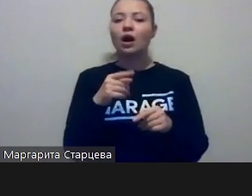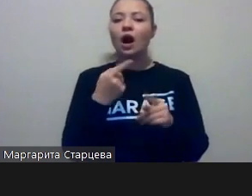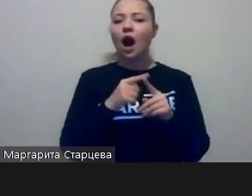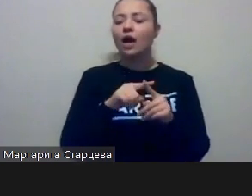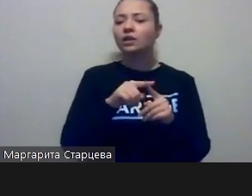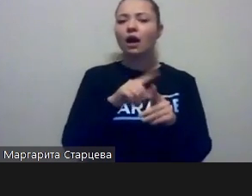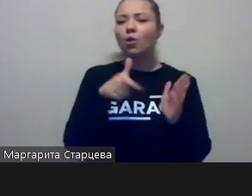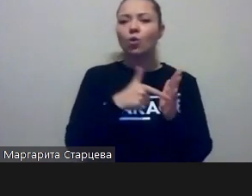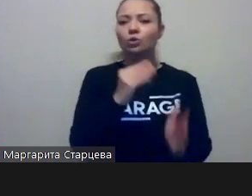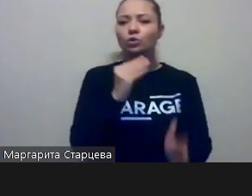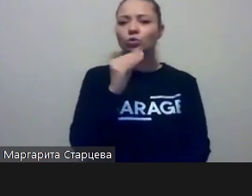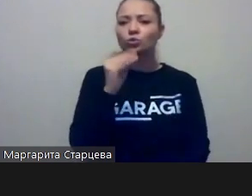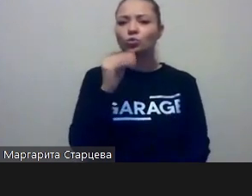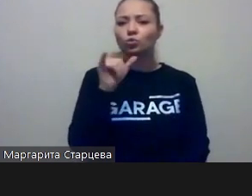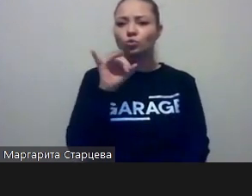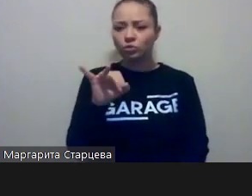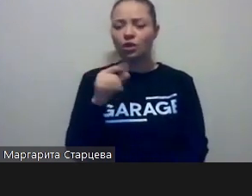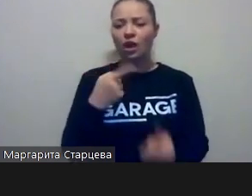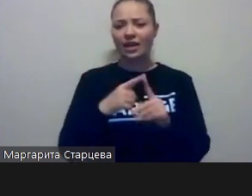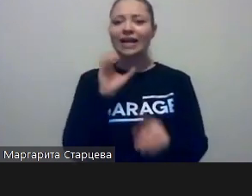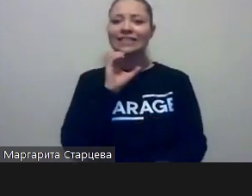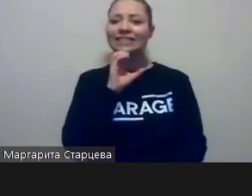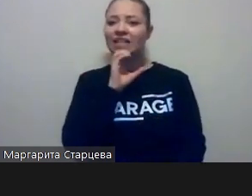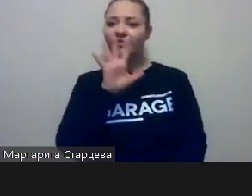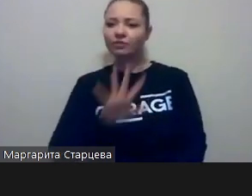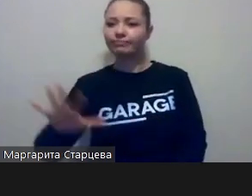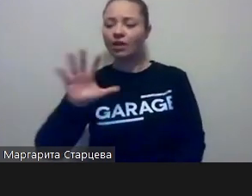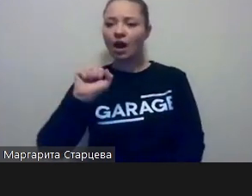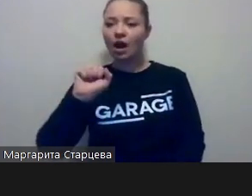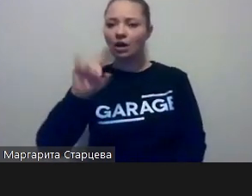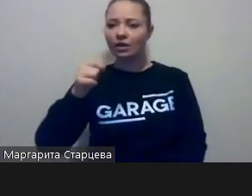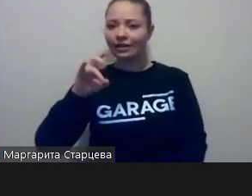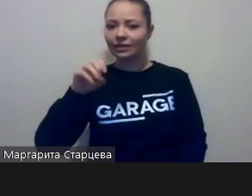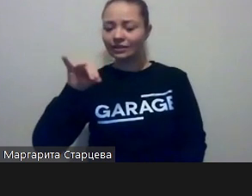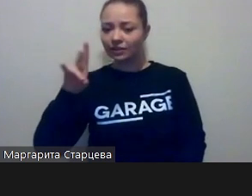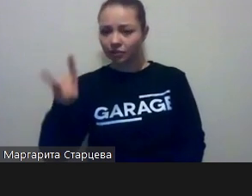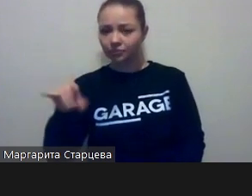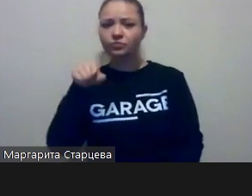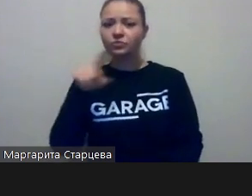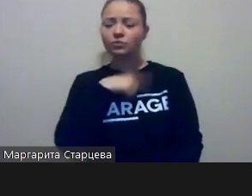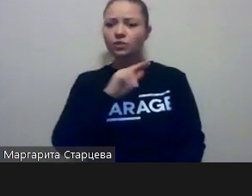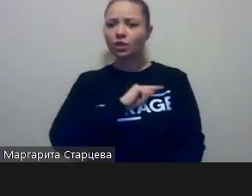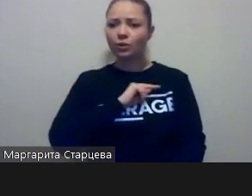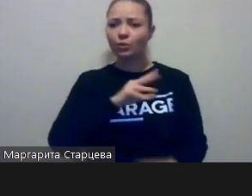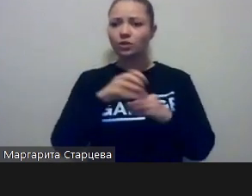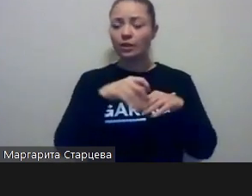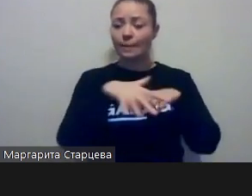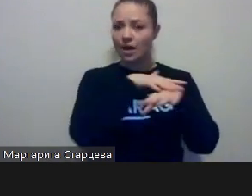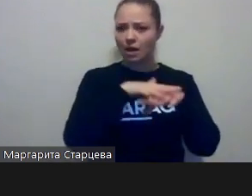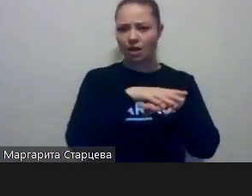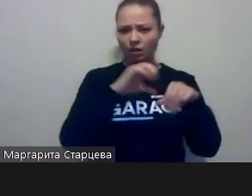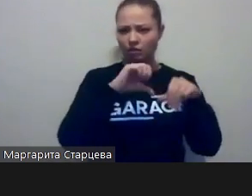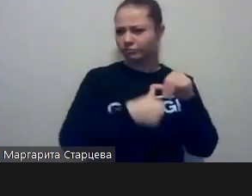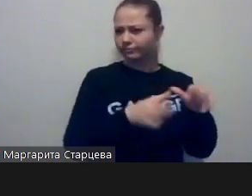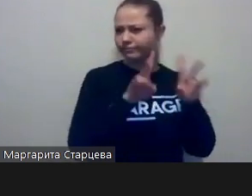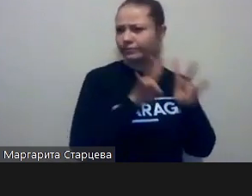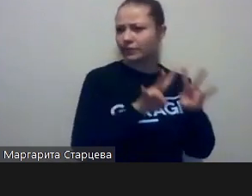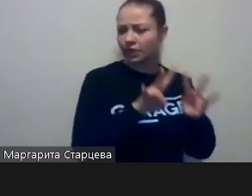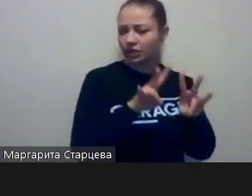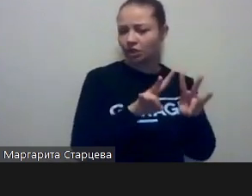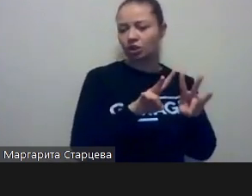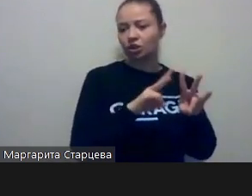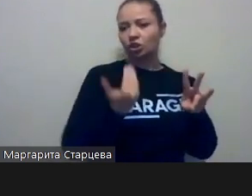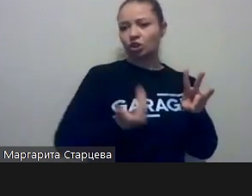the indigenous community who suffer a lot from lithium extraction. And in this case, we